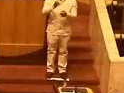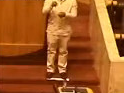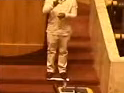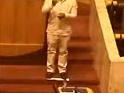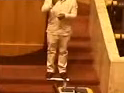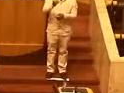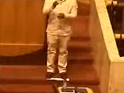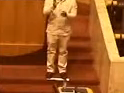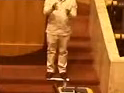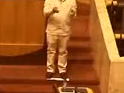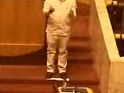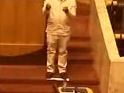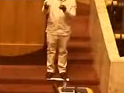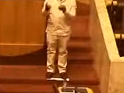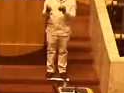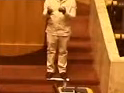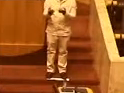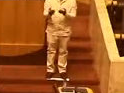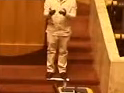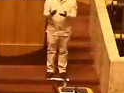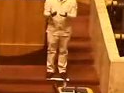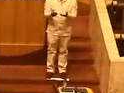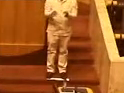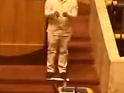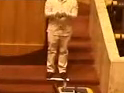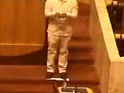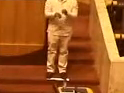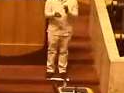July. Rehabilitation and repair and reseal of road